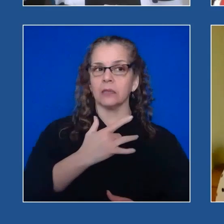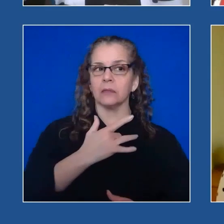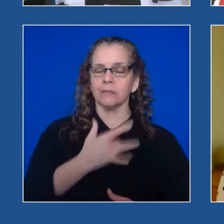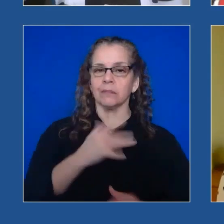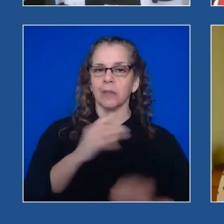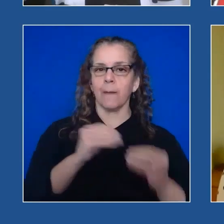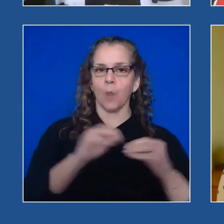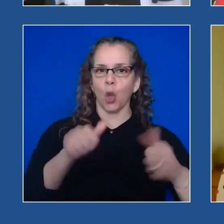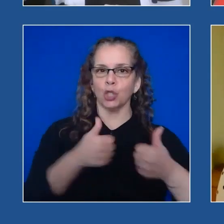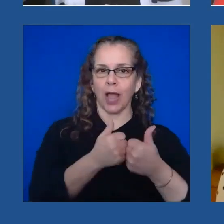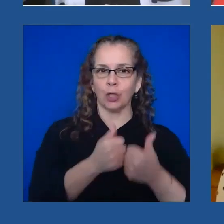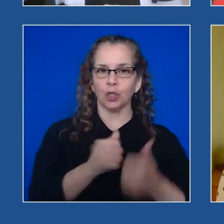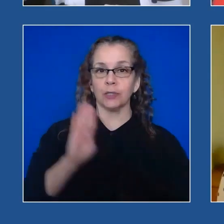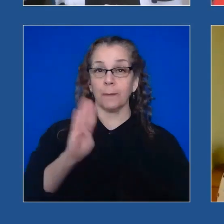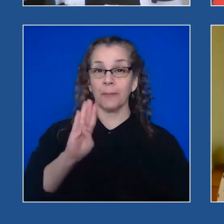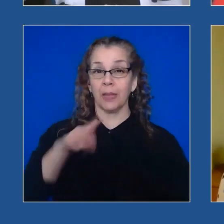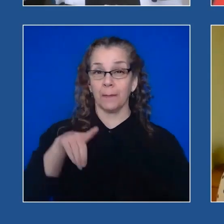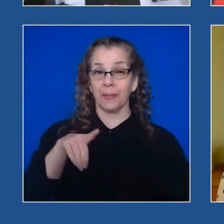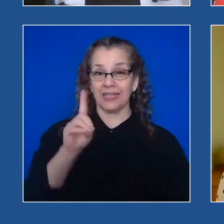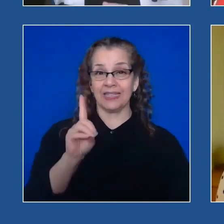diagnose BPD because